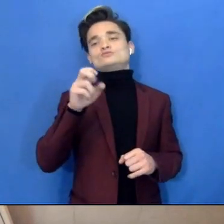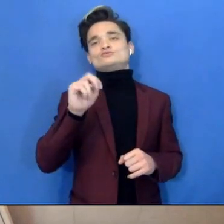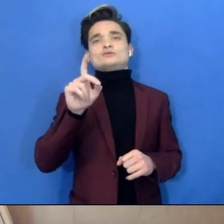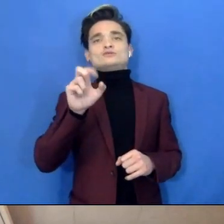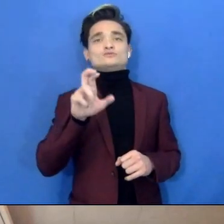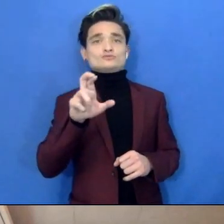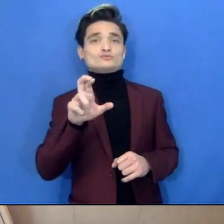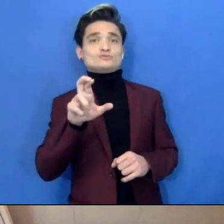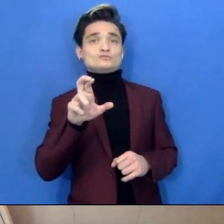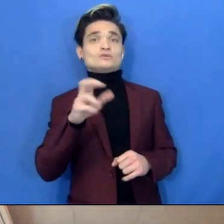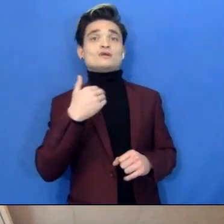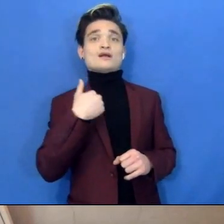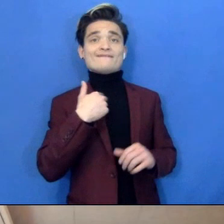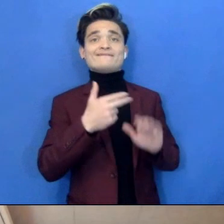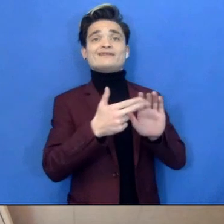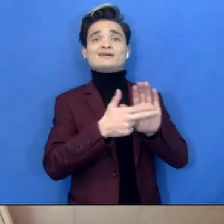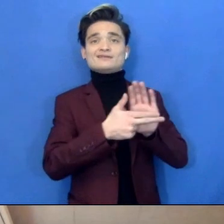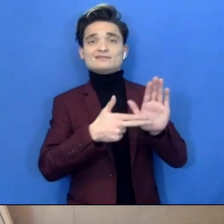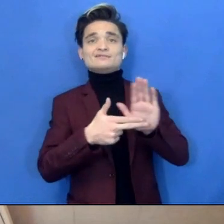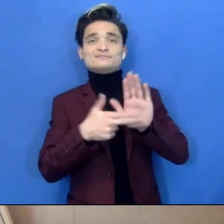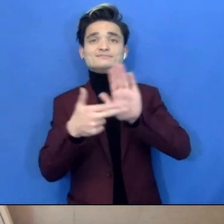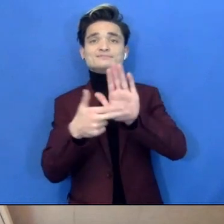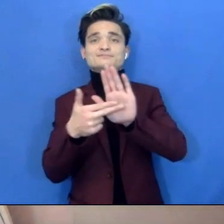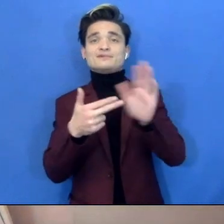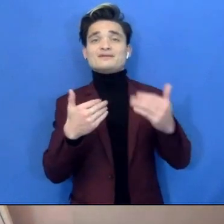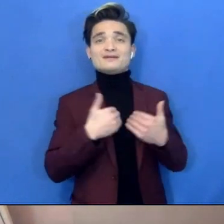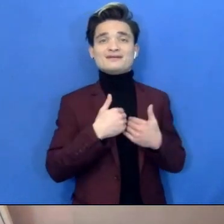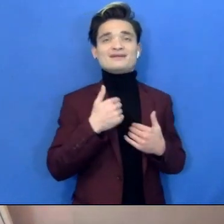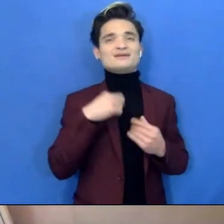on this, fascinating studies. And there's this riddle about,